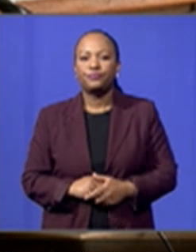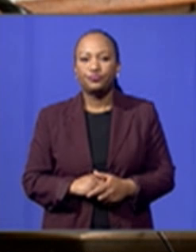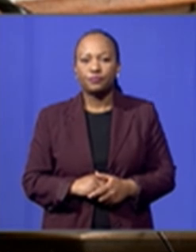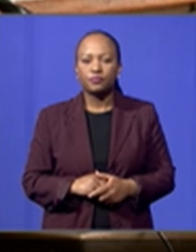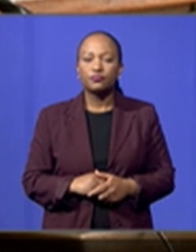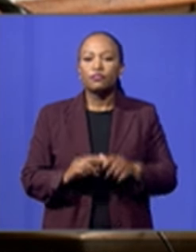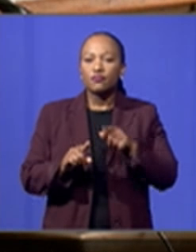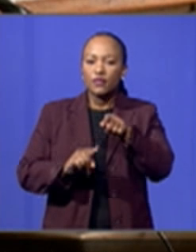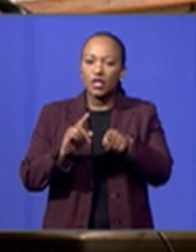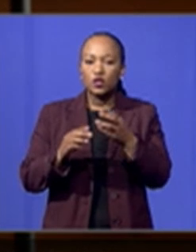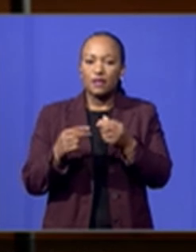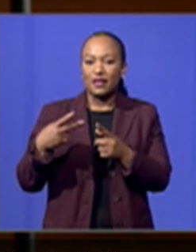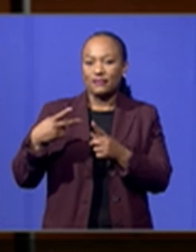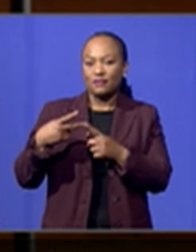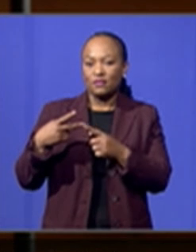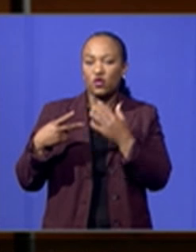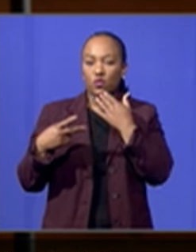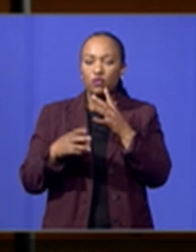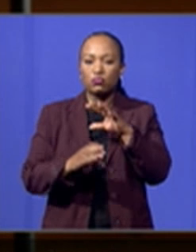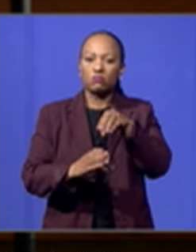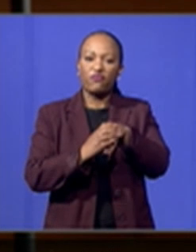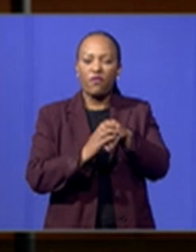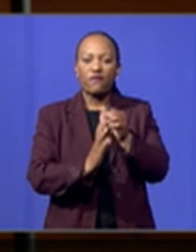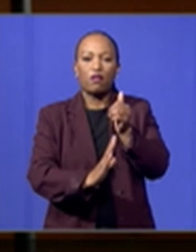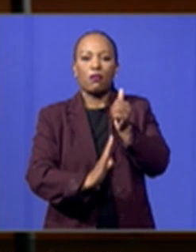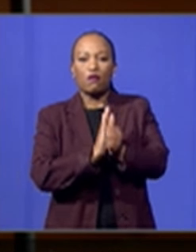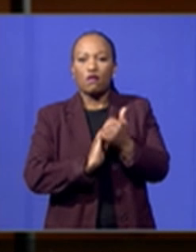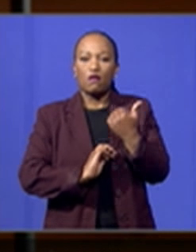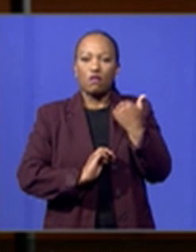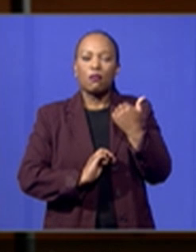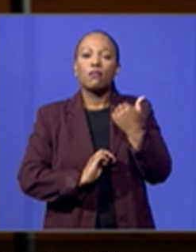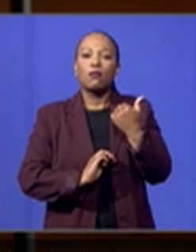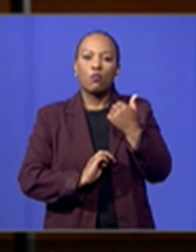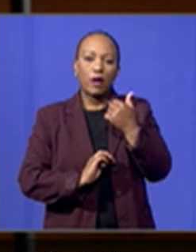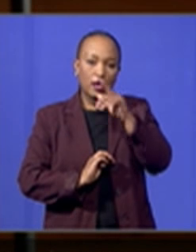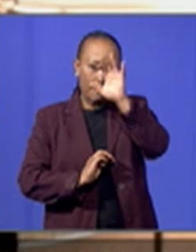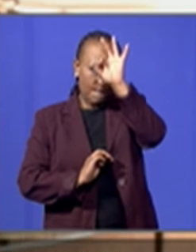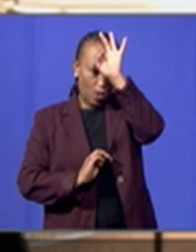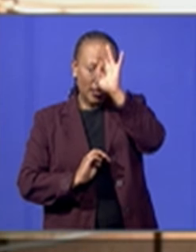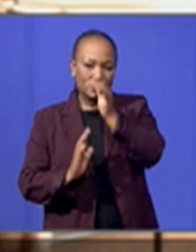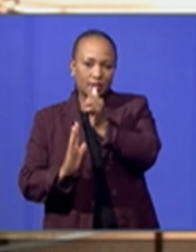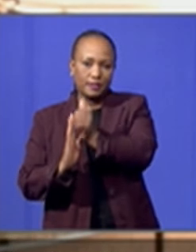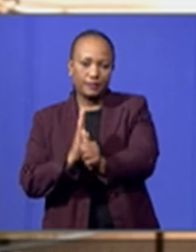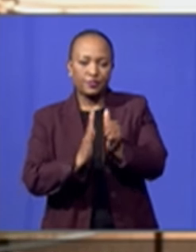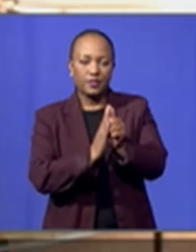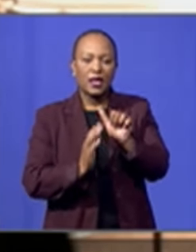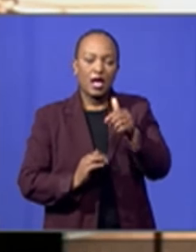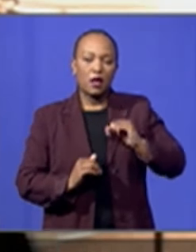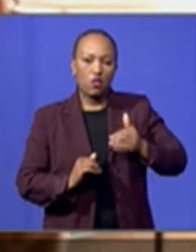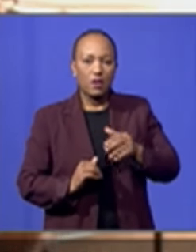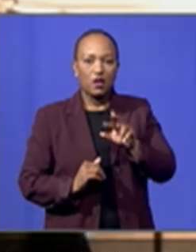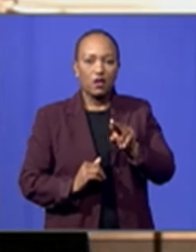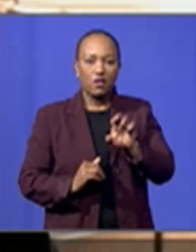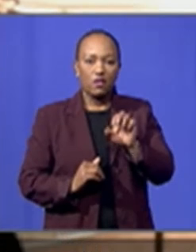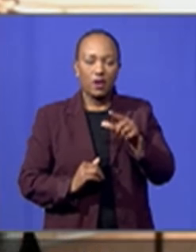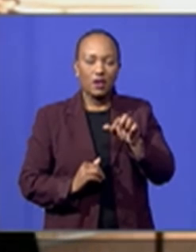Molatofadi wa bobedi mo polaong ya batlhankedi ba babedi ba lekala la lekgathanong le digongwana tsa disenyi le basadi ba babedi ba Reiche Park